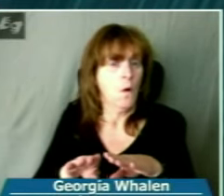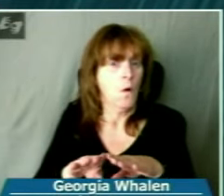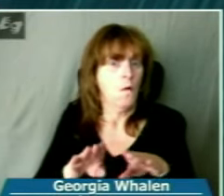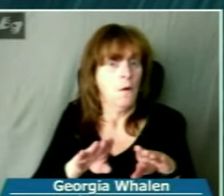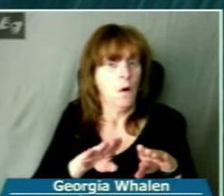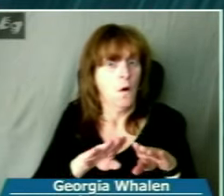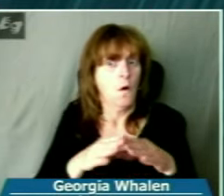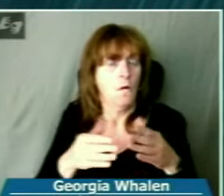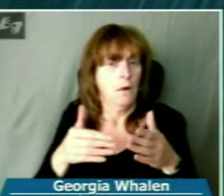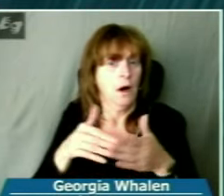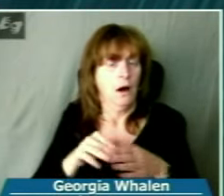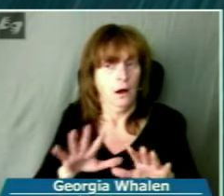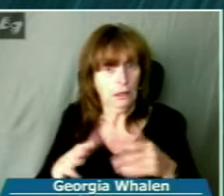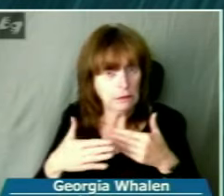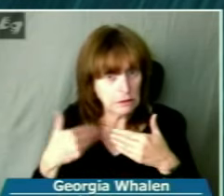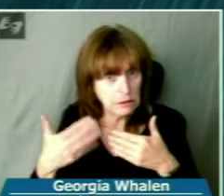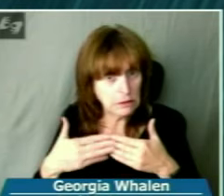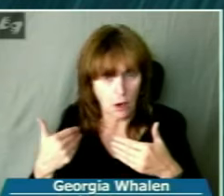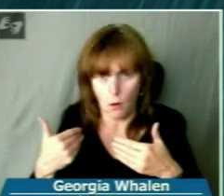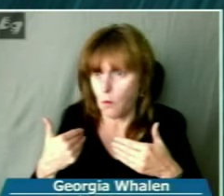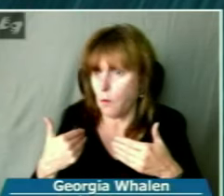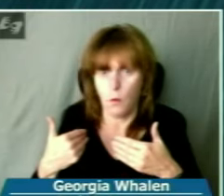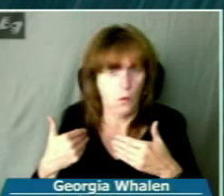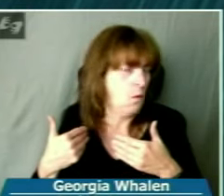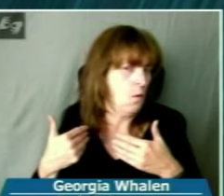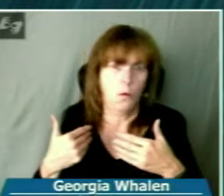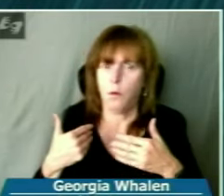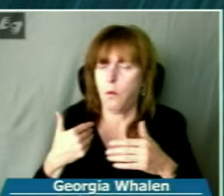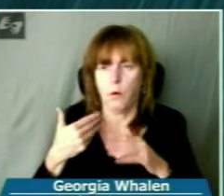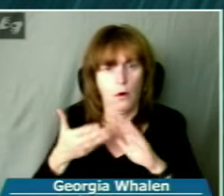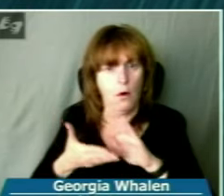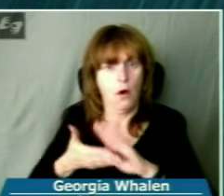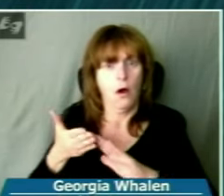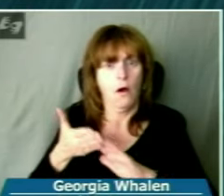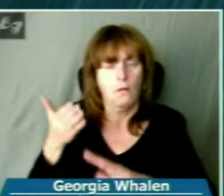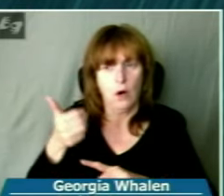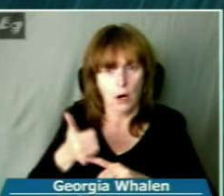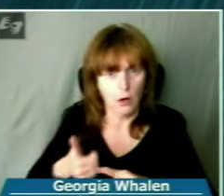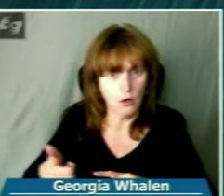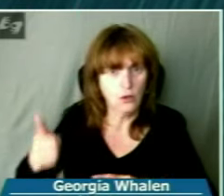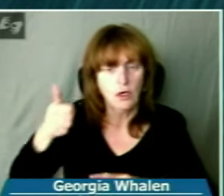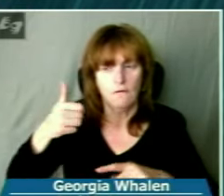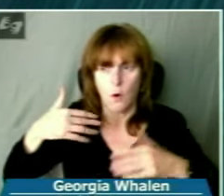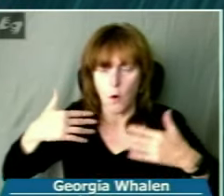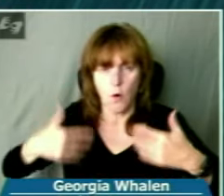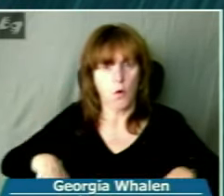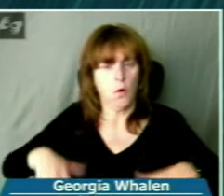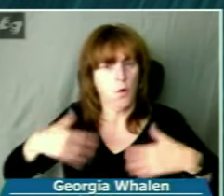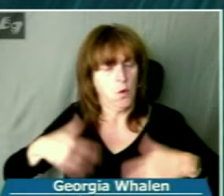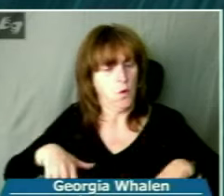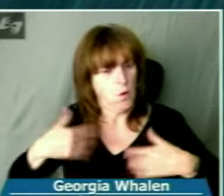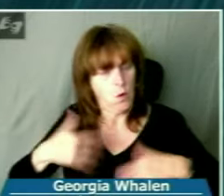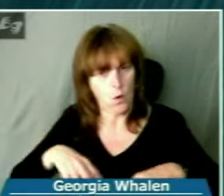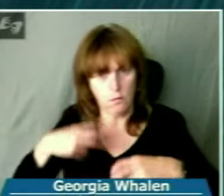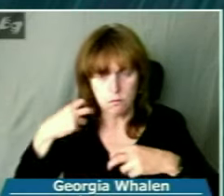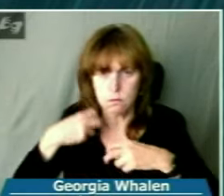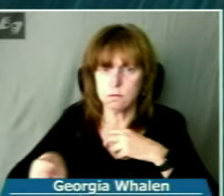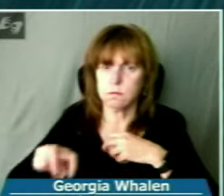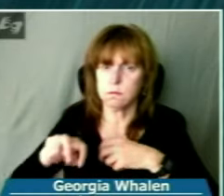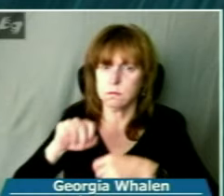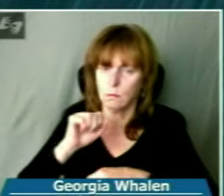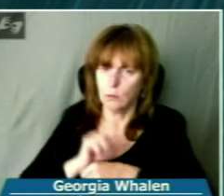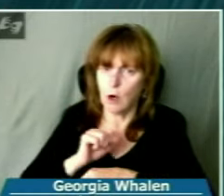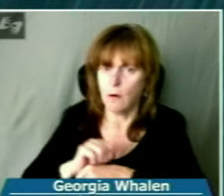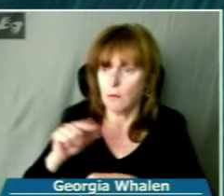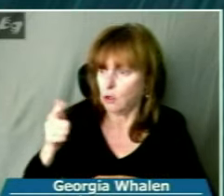is incredibly difficult. I know Grace would say you got a great team and all the rest, but it does take somebody to make sure that all that information is flowing correctly. So